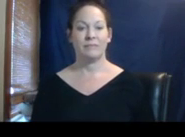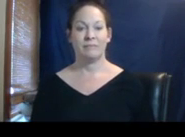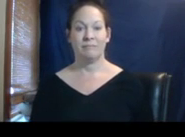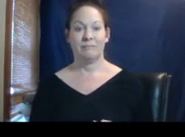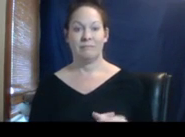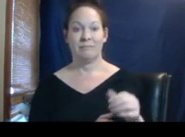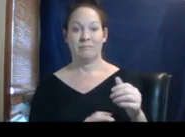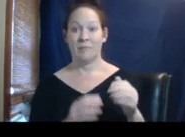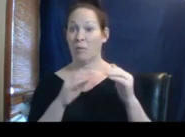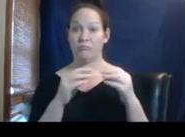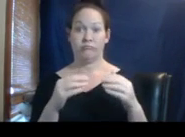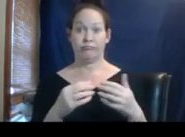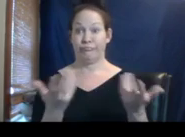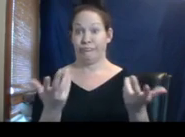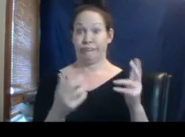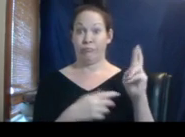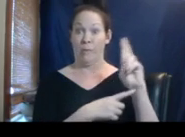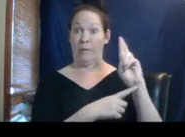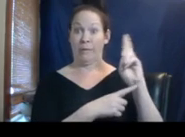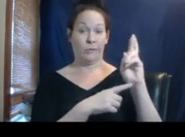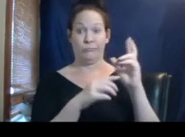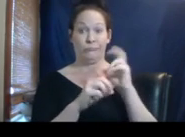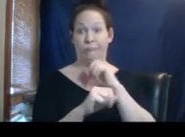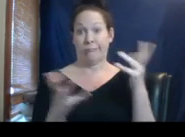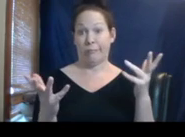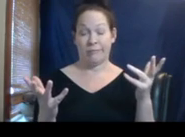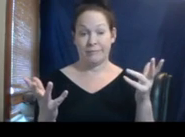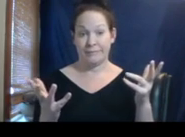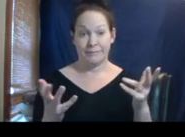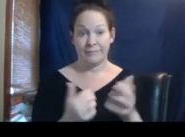goes in 3 times with a remainder of 0.